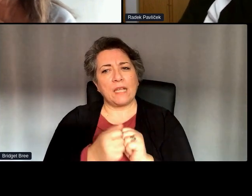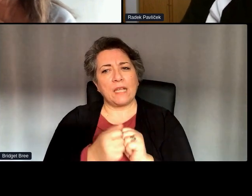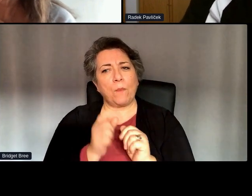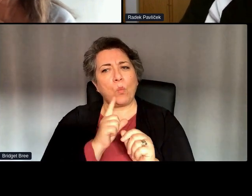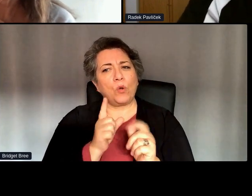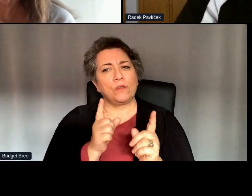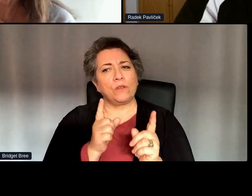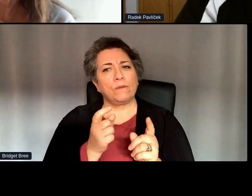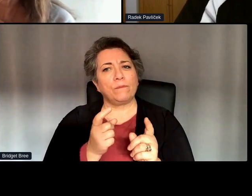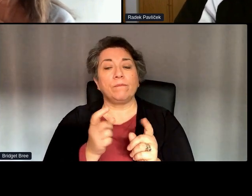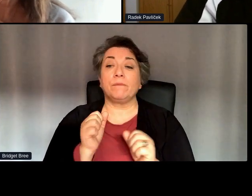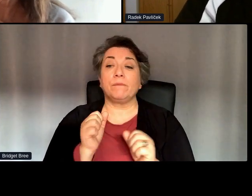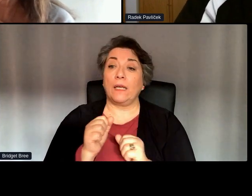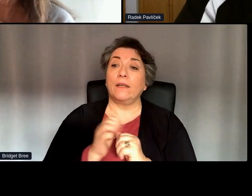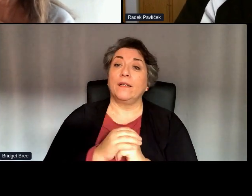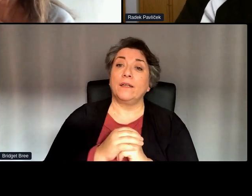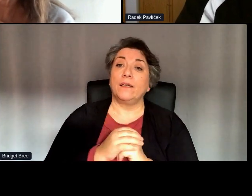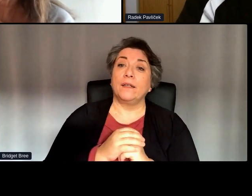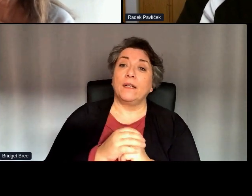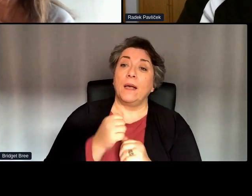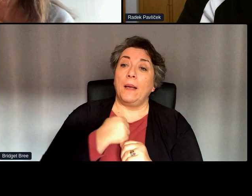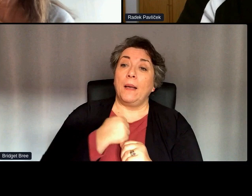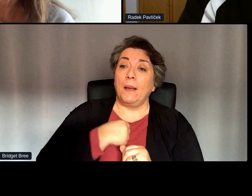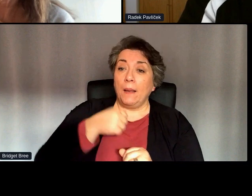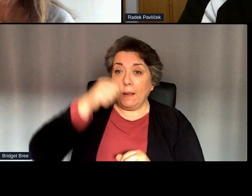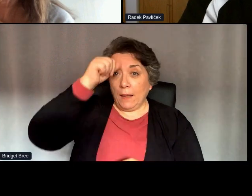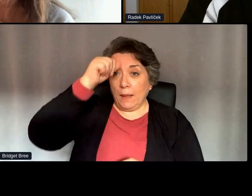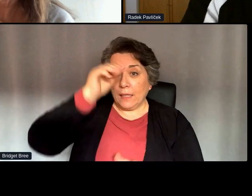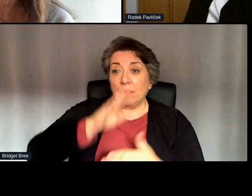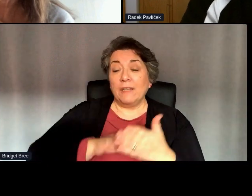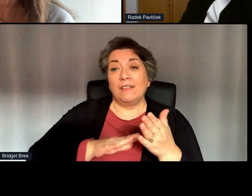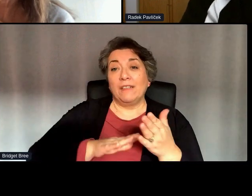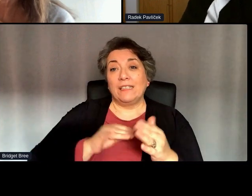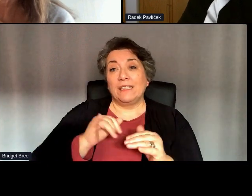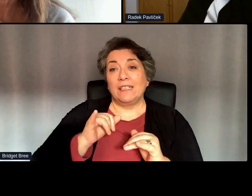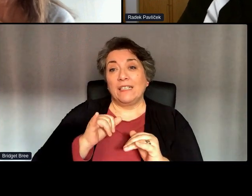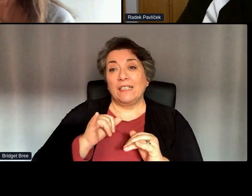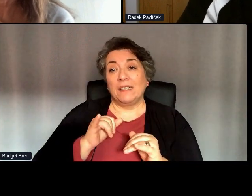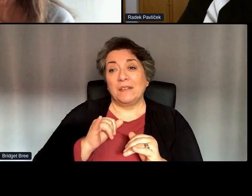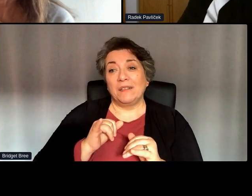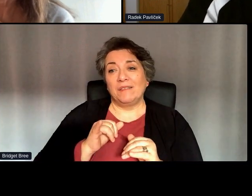Yeah, maybe my experience might be, let's say, a little